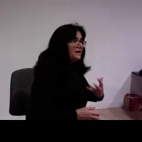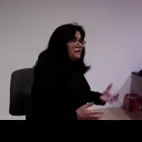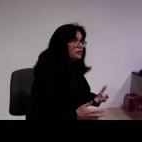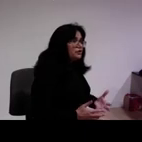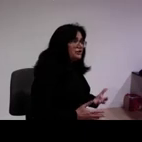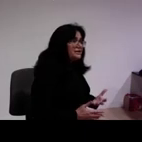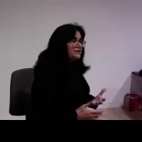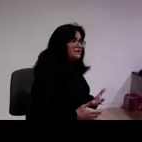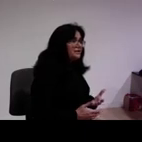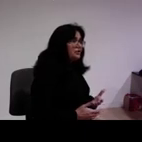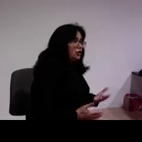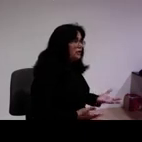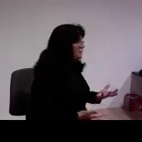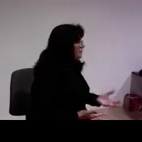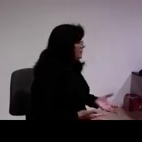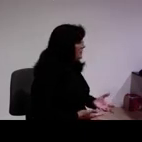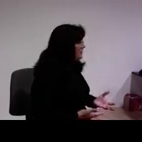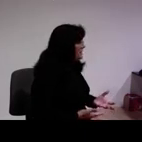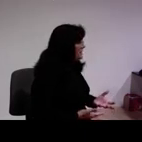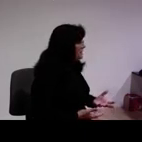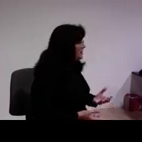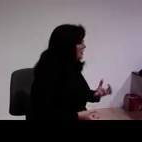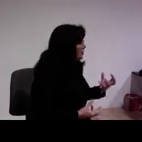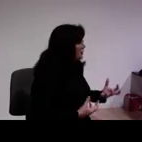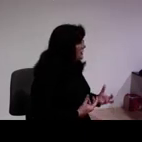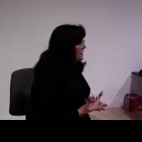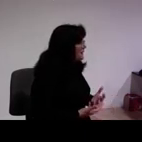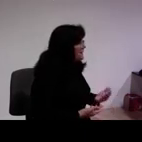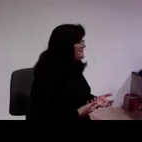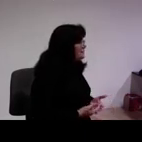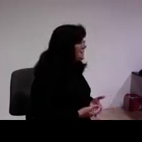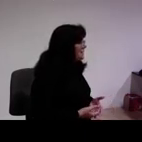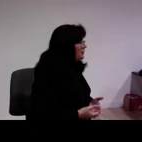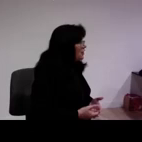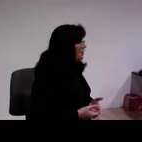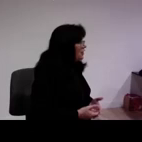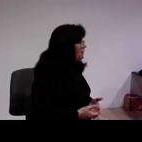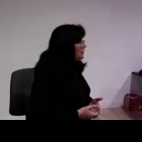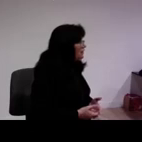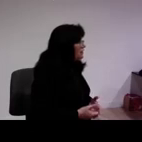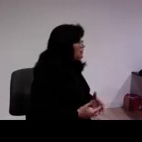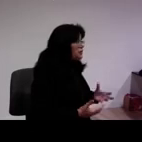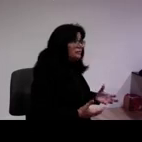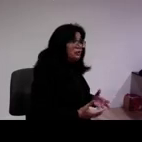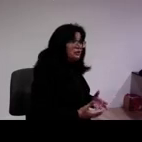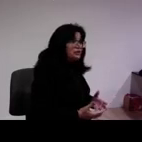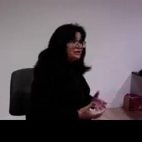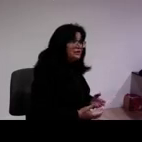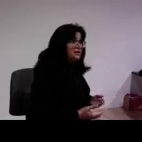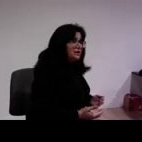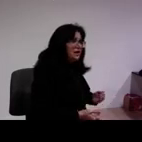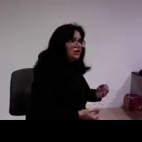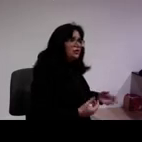In that first year learning from Ari, I got an amazing amount of